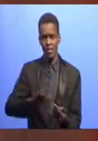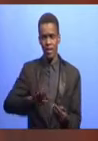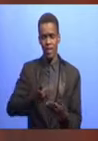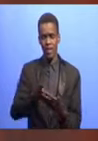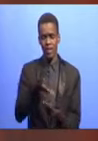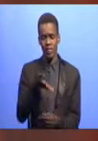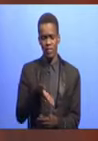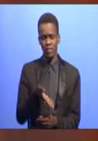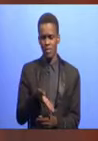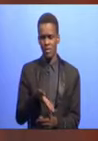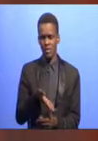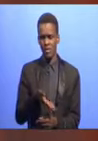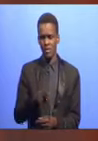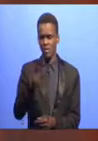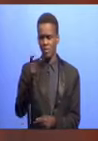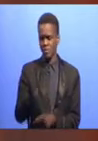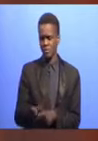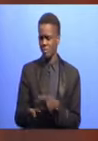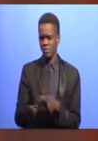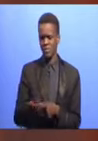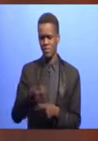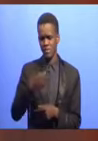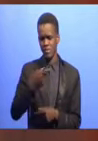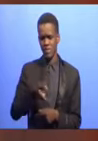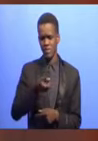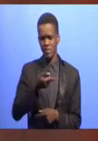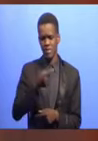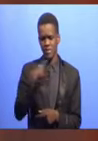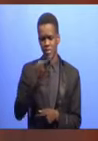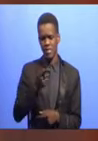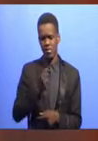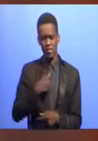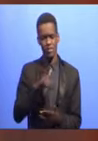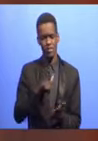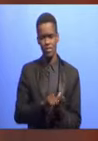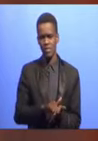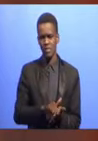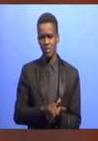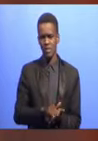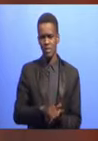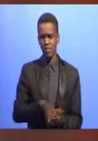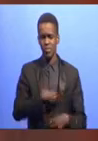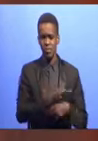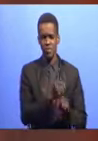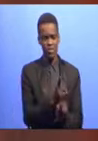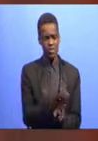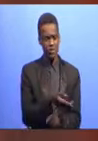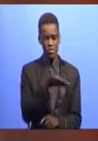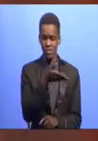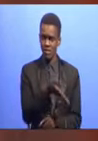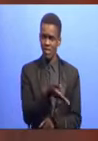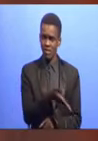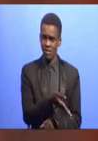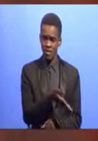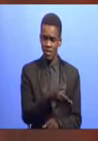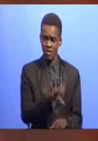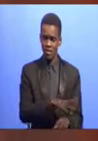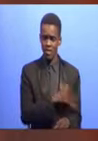ke emetse hela gore puo nngwe communication nngwe e tswe ko ofice nngwe kgolo